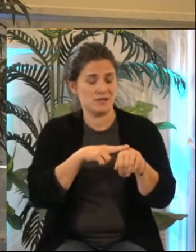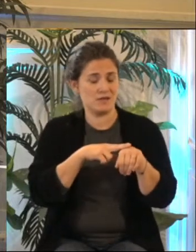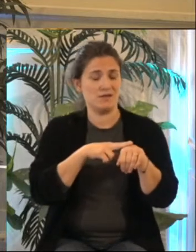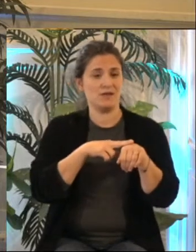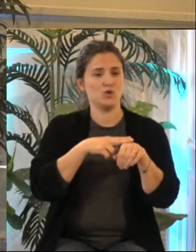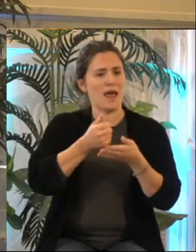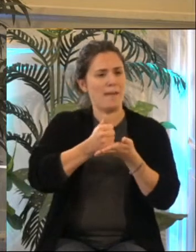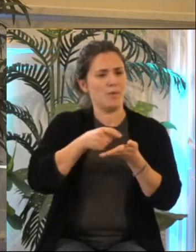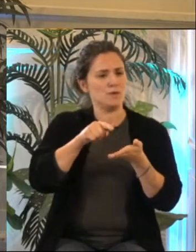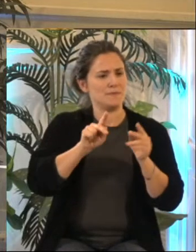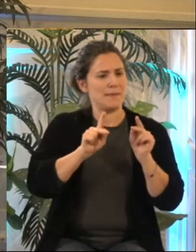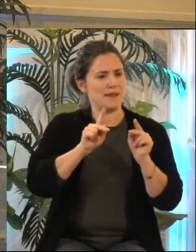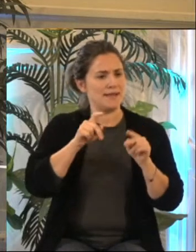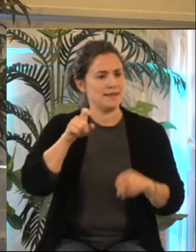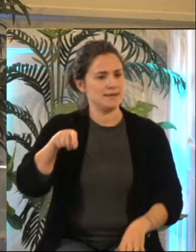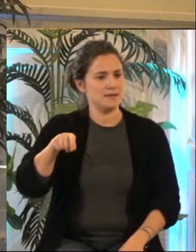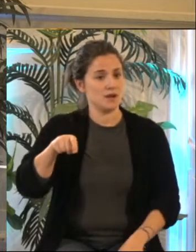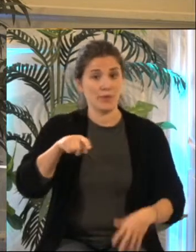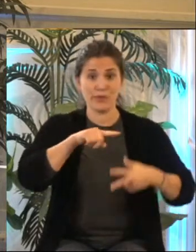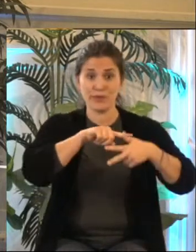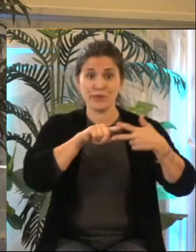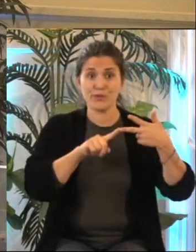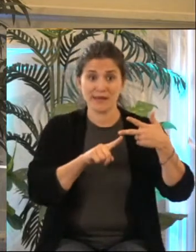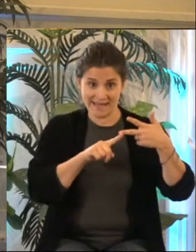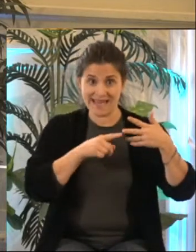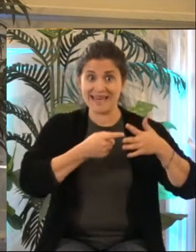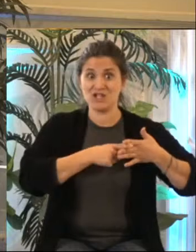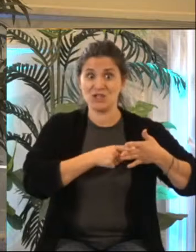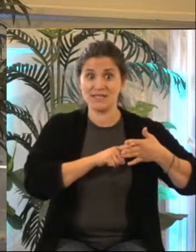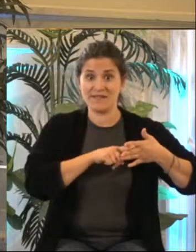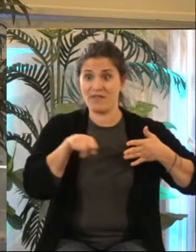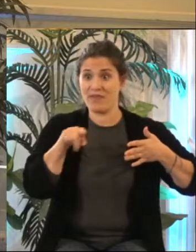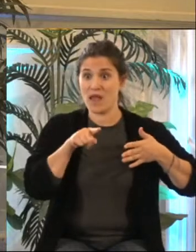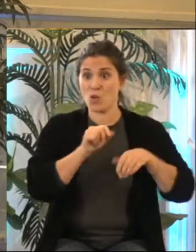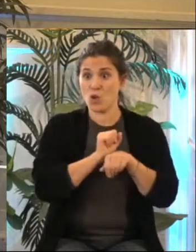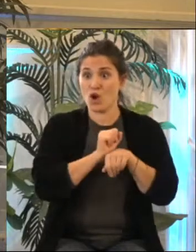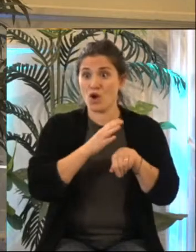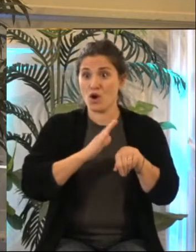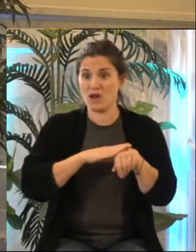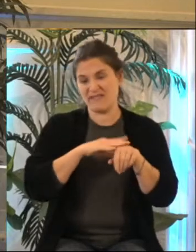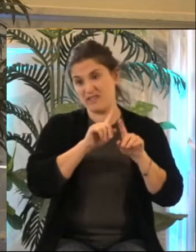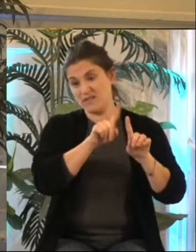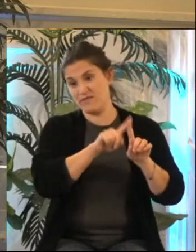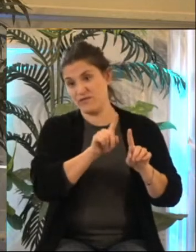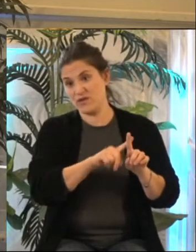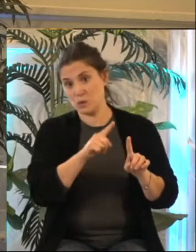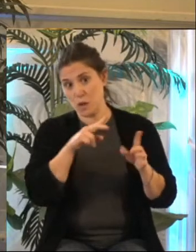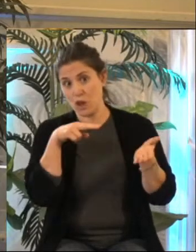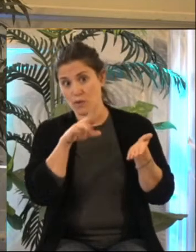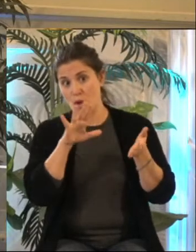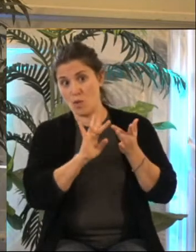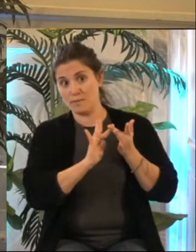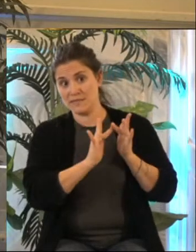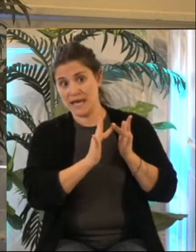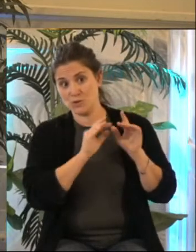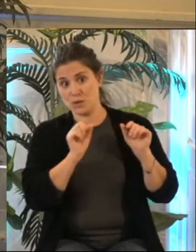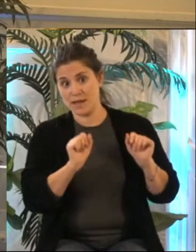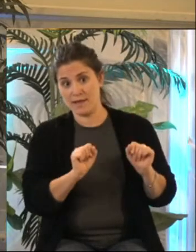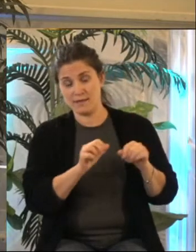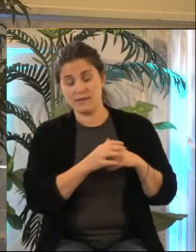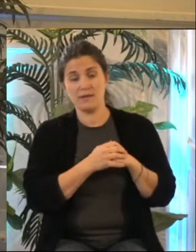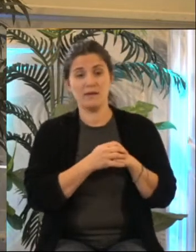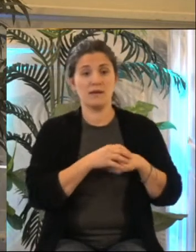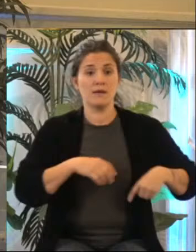world. 3 initiatives the Service Committee is working on, among many others. I encourage you to check them out on their website. But I was